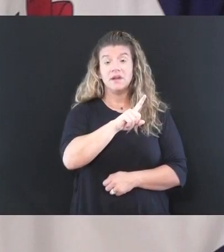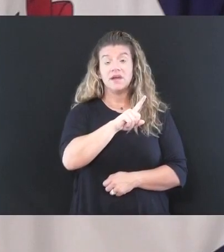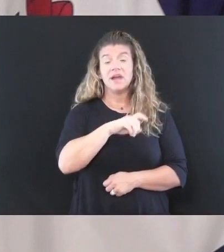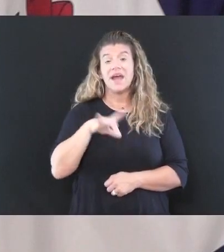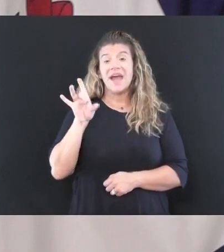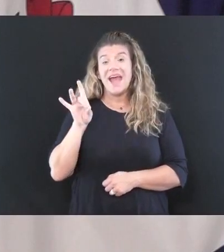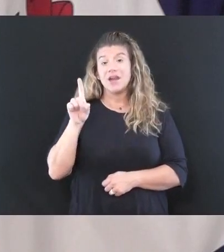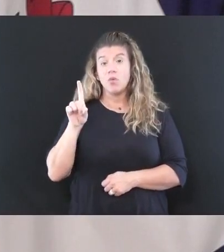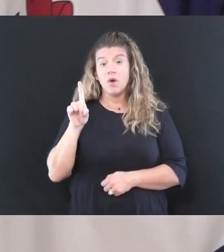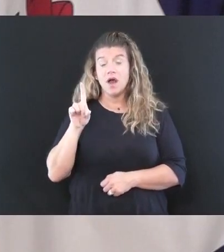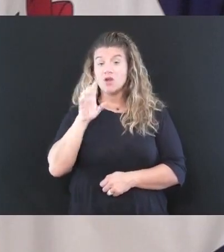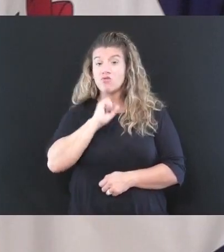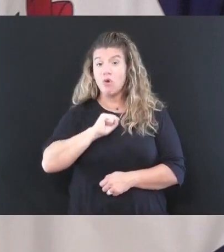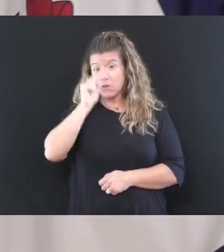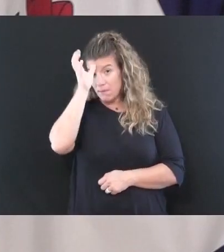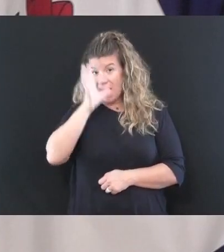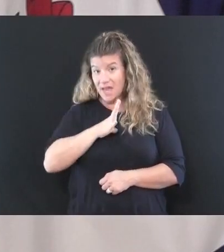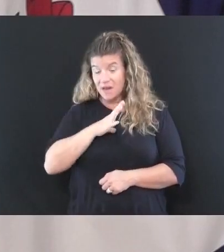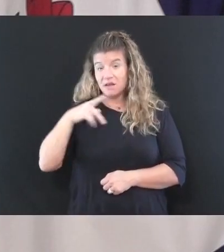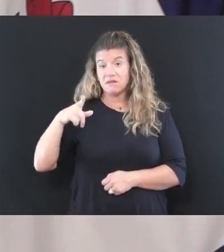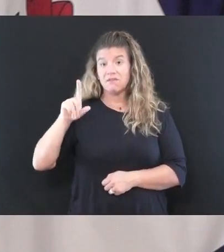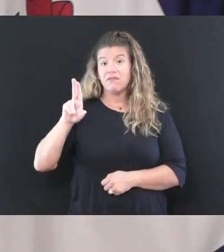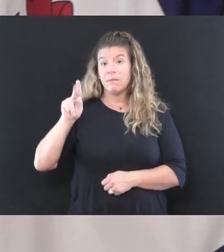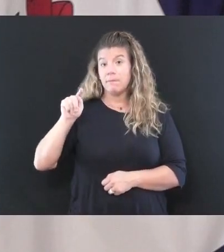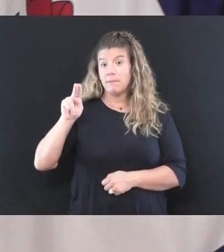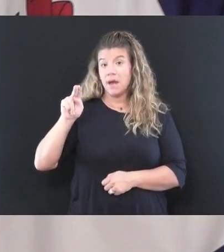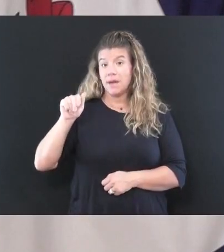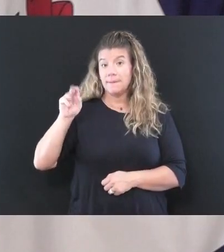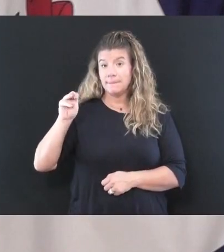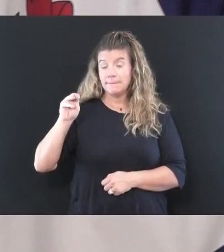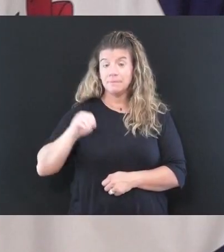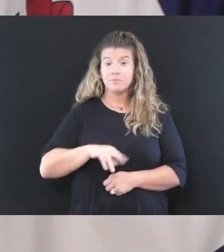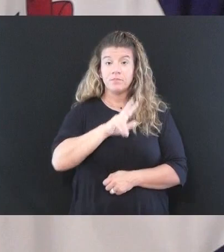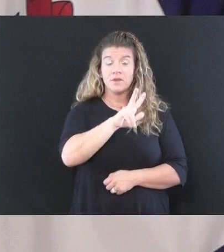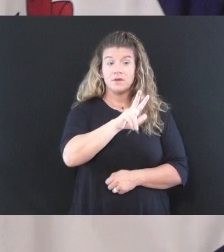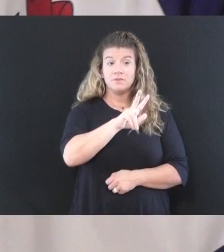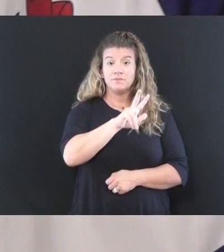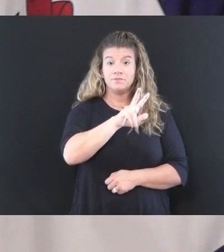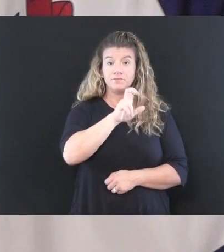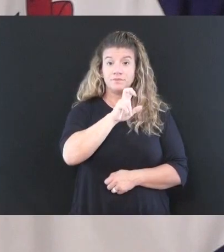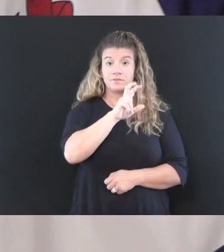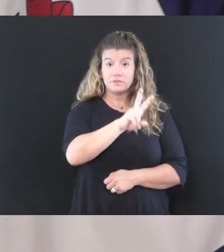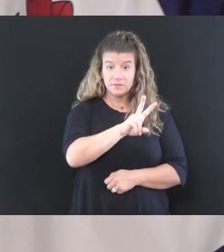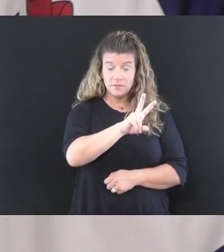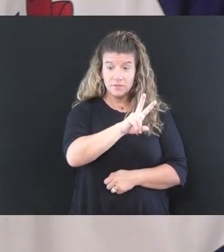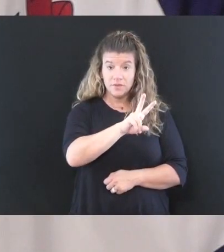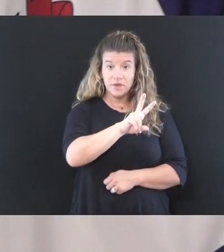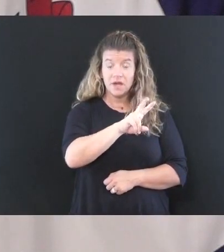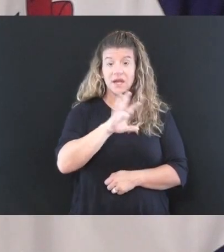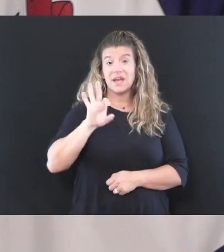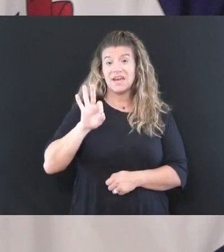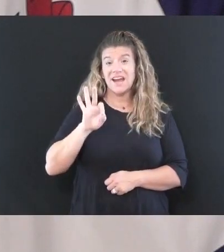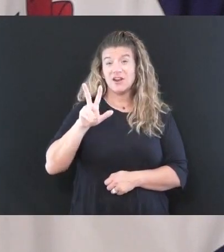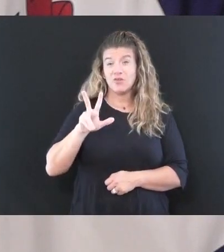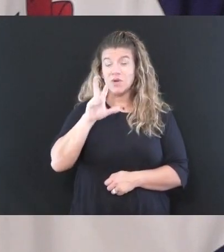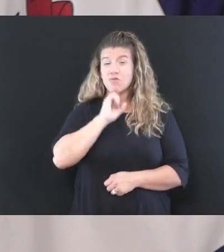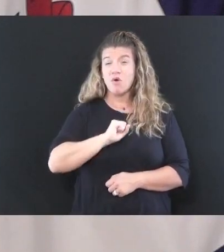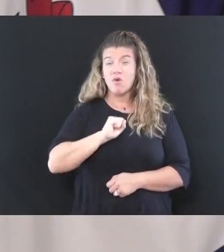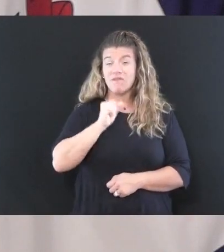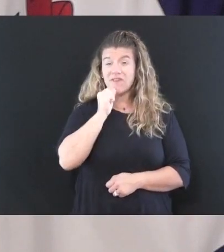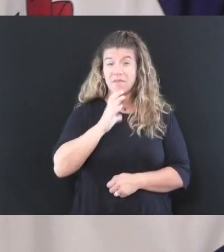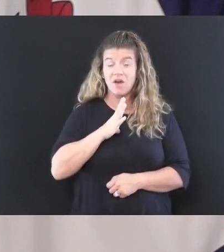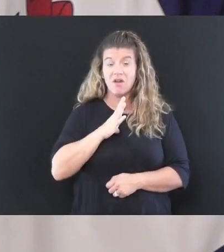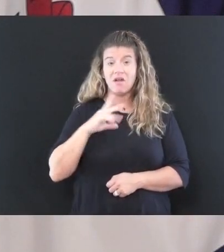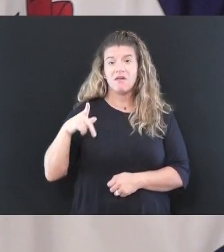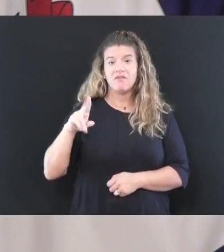an 81-year-old male from Putnam County. Our 302nd death, a 93-year-old